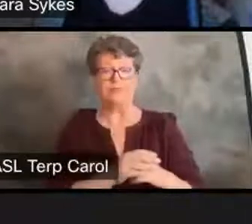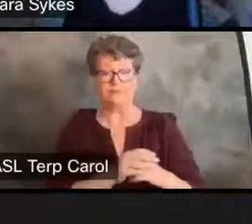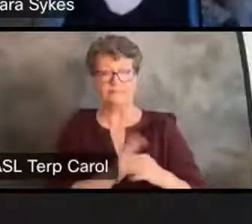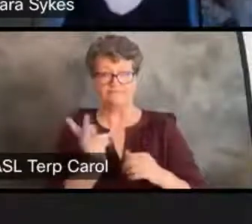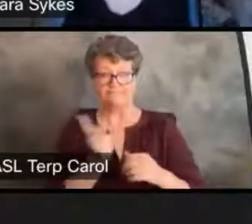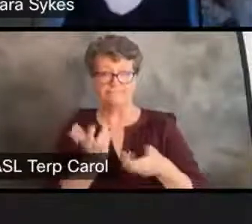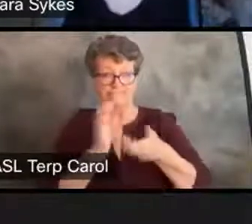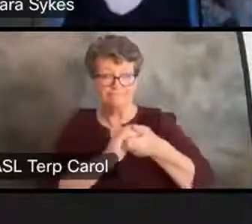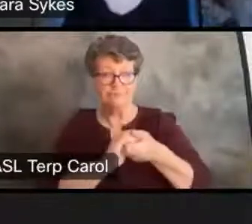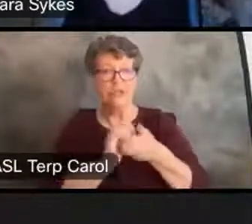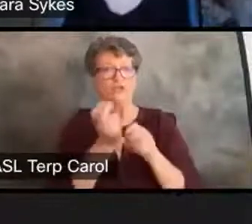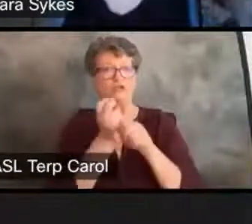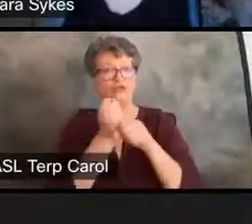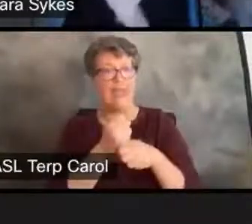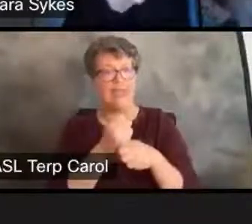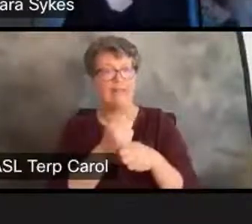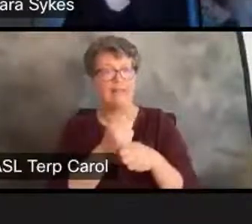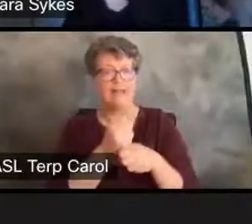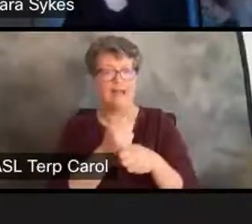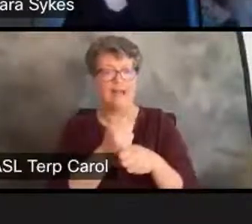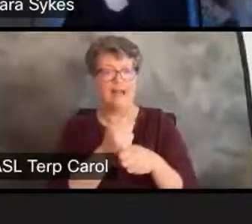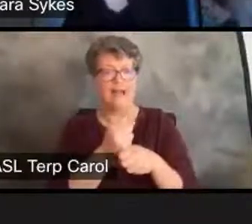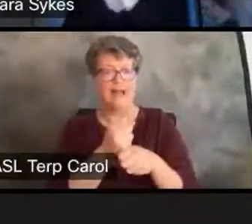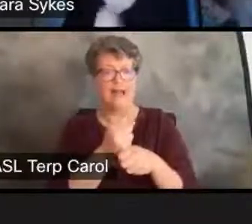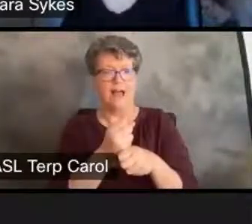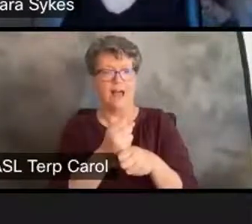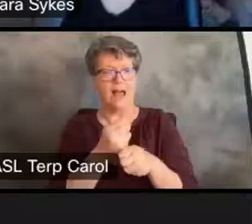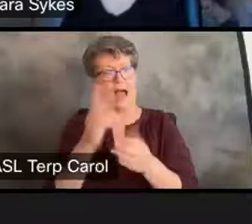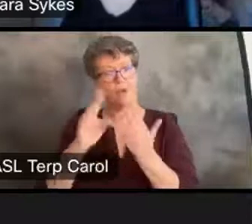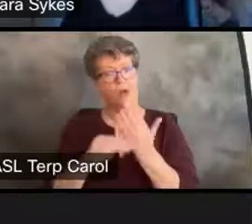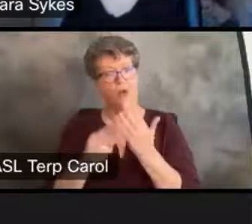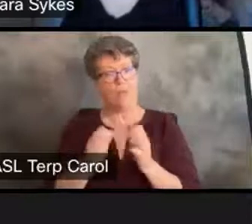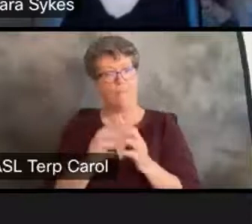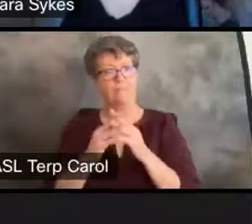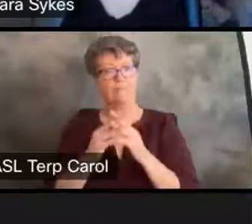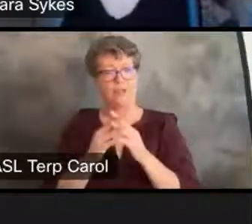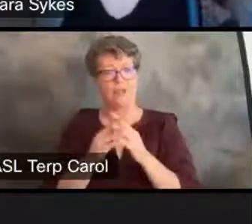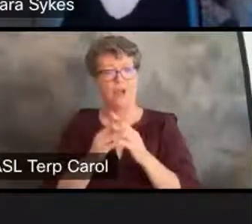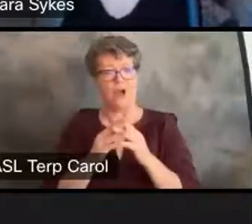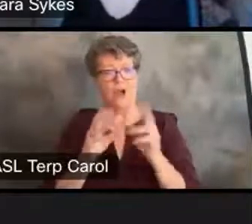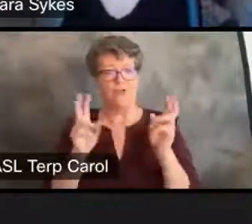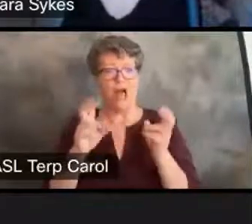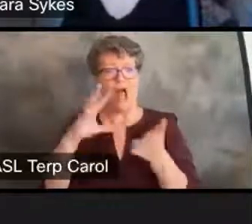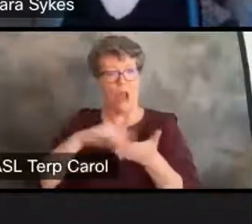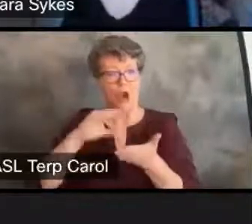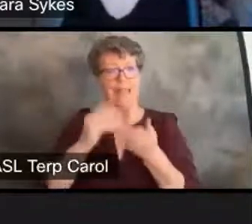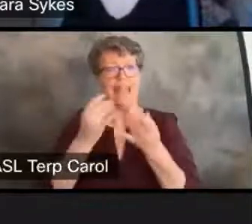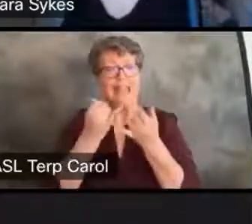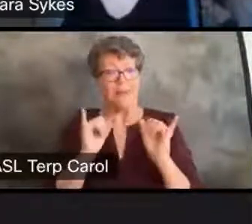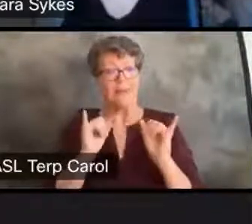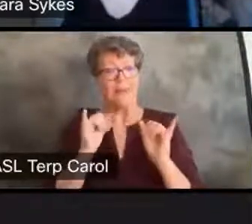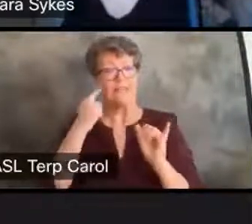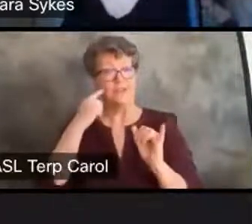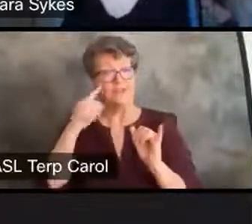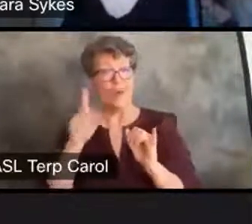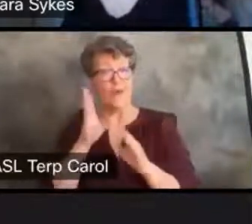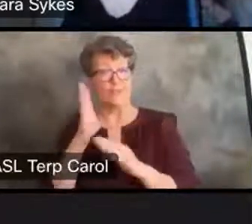John said, we had the pleasure of working with Lou Vismara. For those of you who don't know, he's one of the founders of the Mind